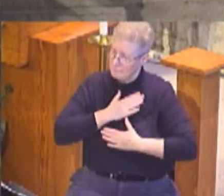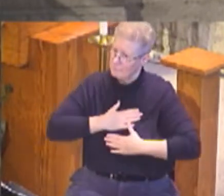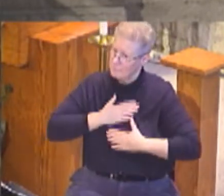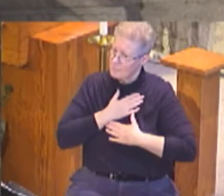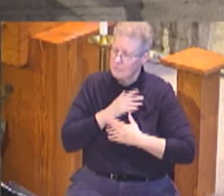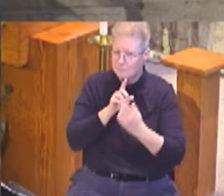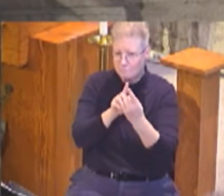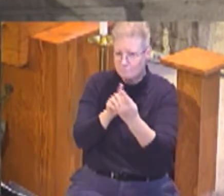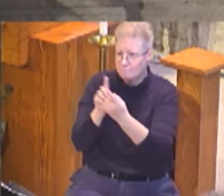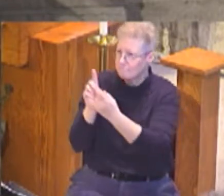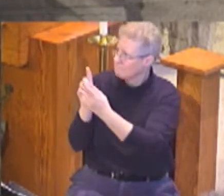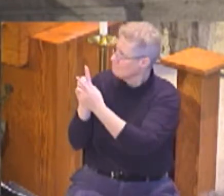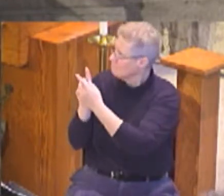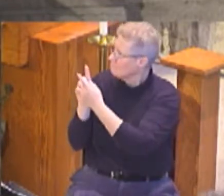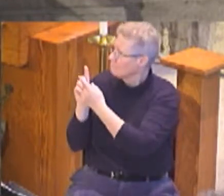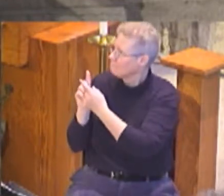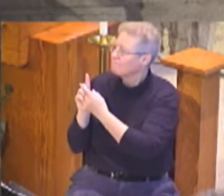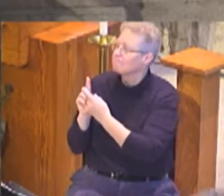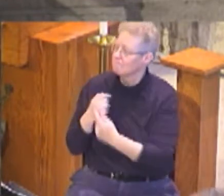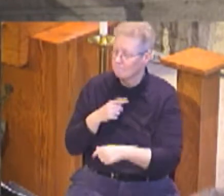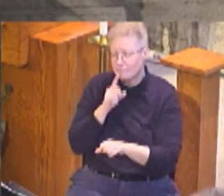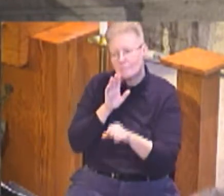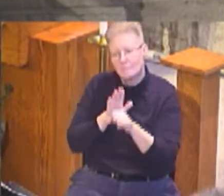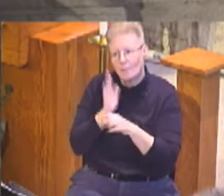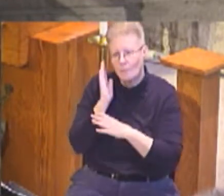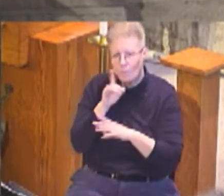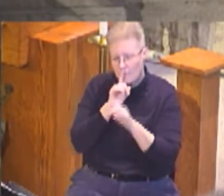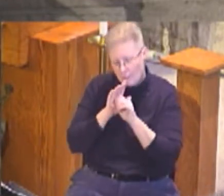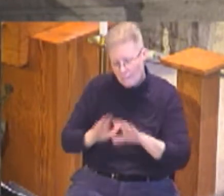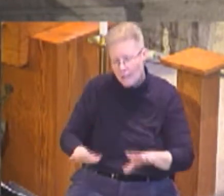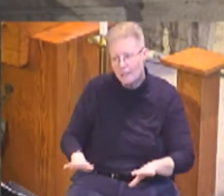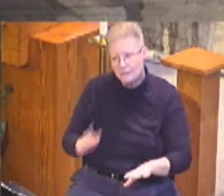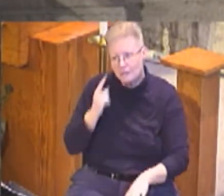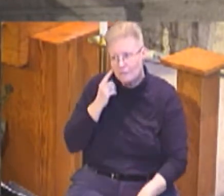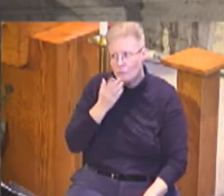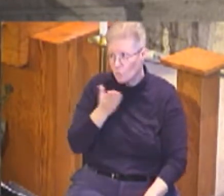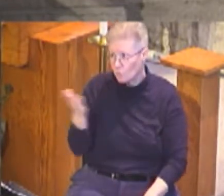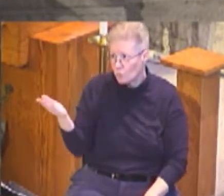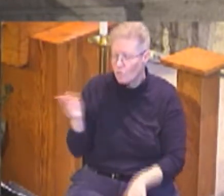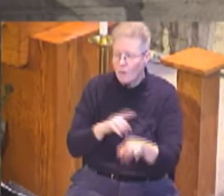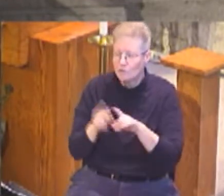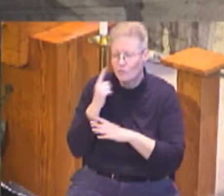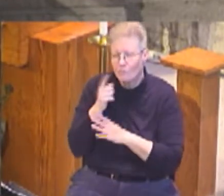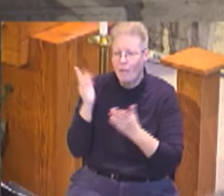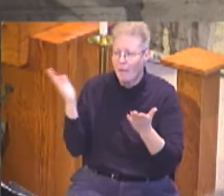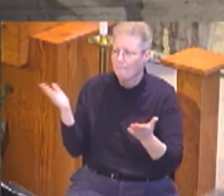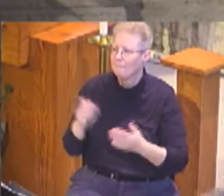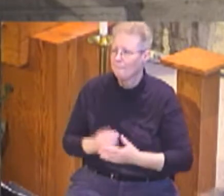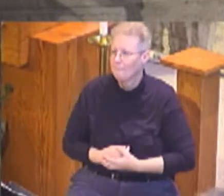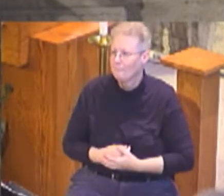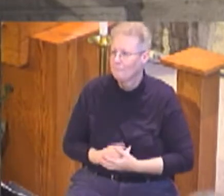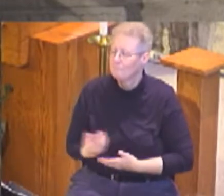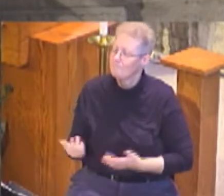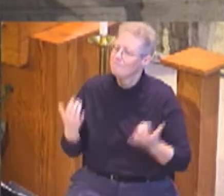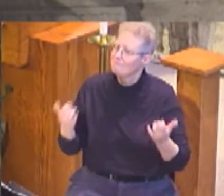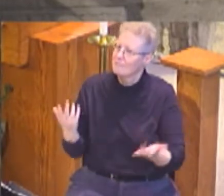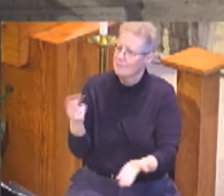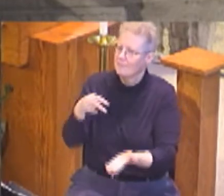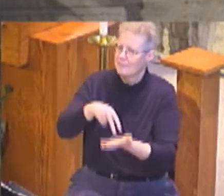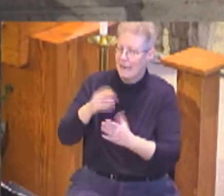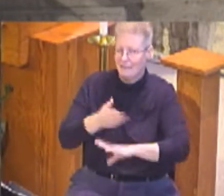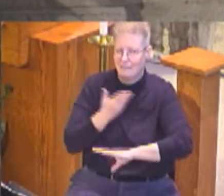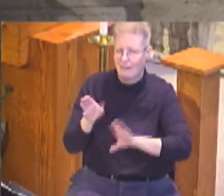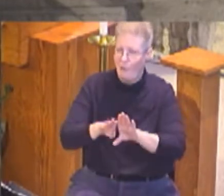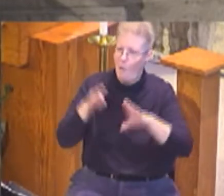one of them out because I assure you it'll be a blessing for you as well as for them. So let's stand and sing our opening